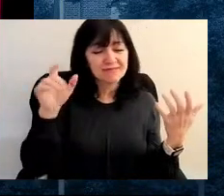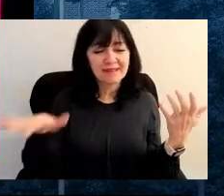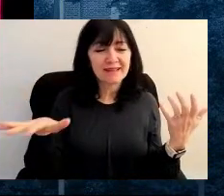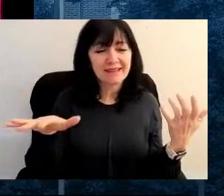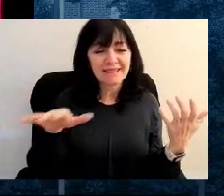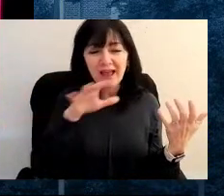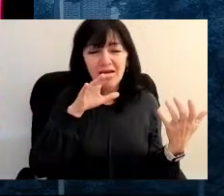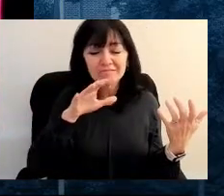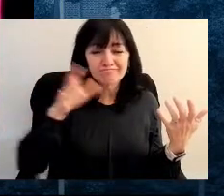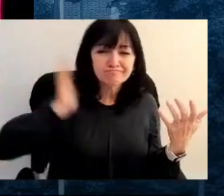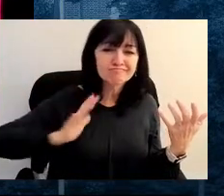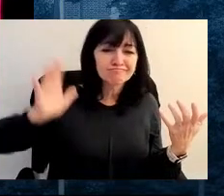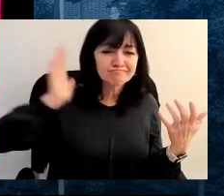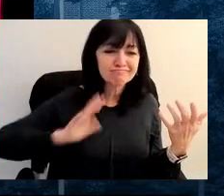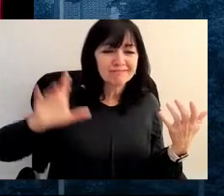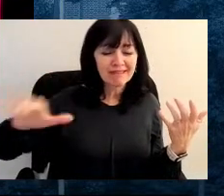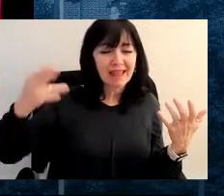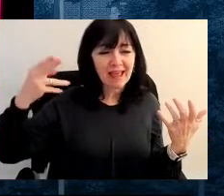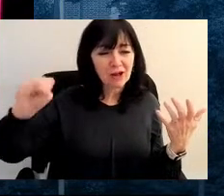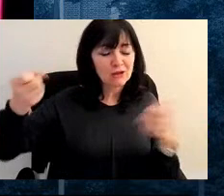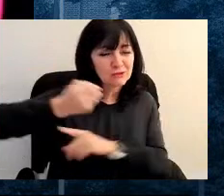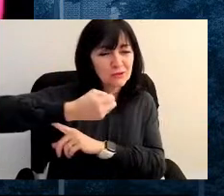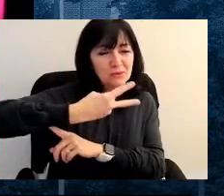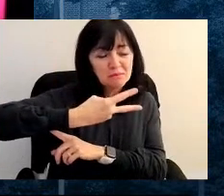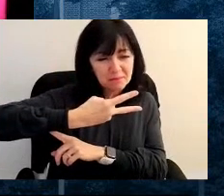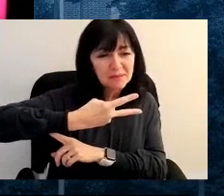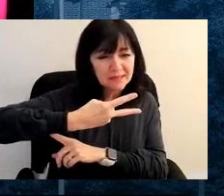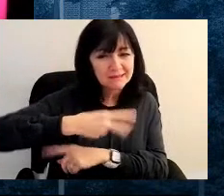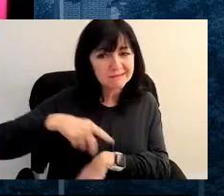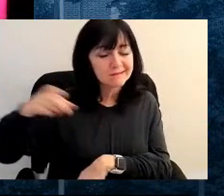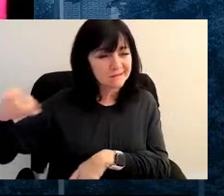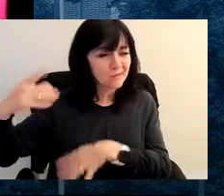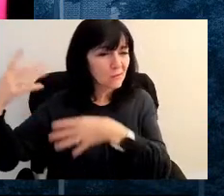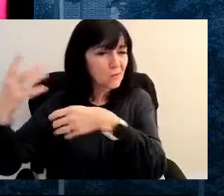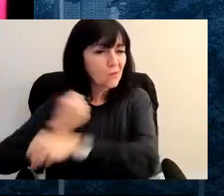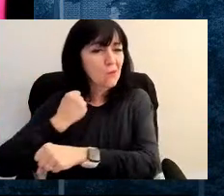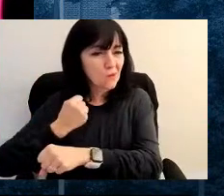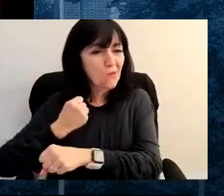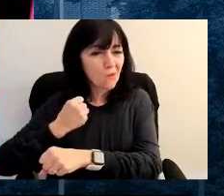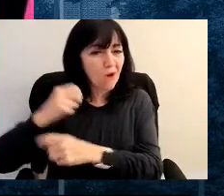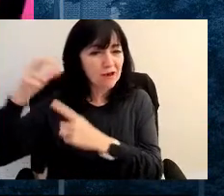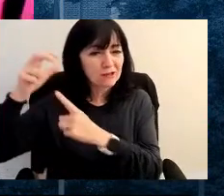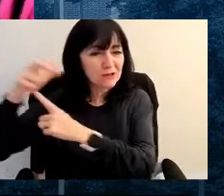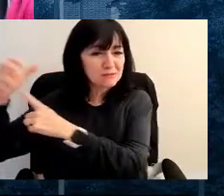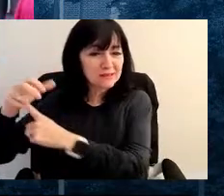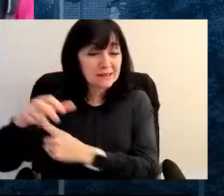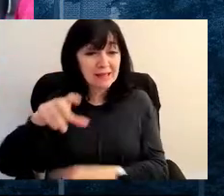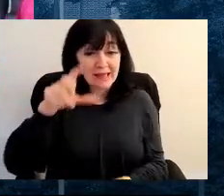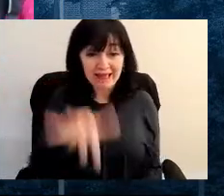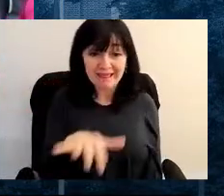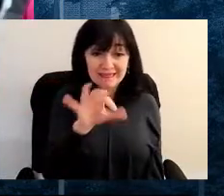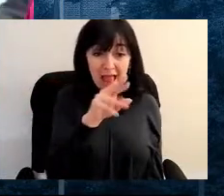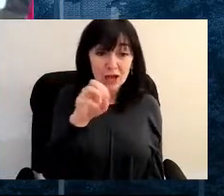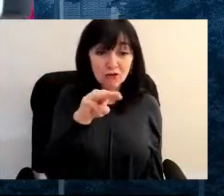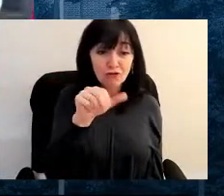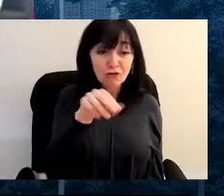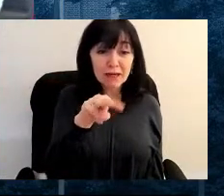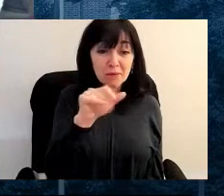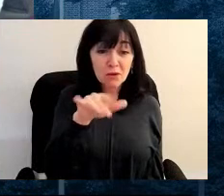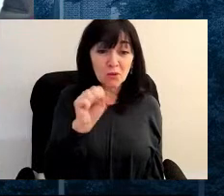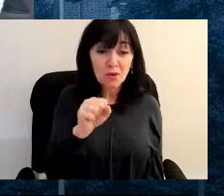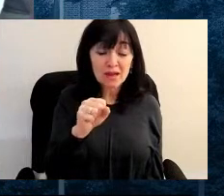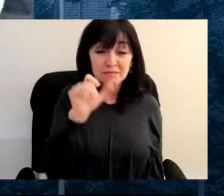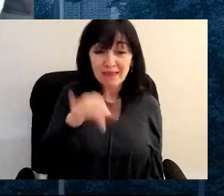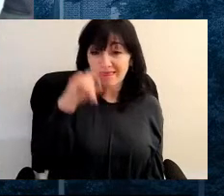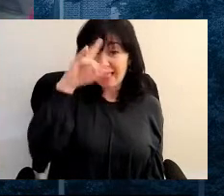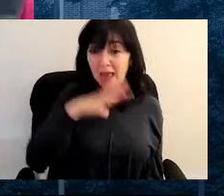High School, won the back-to-back state championships. And that Freeman Williams is right there. The older